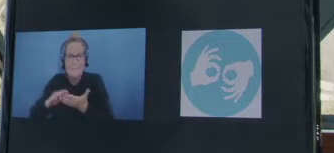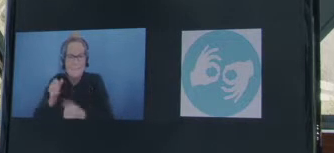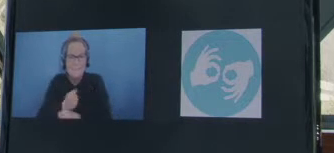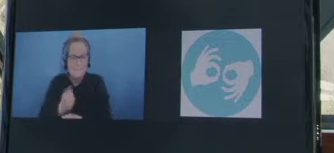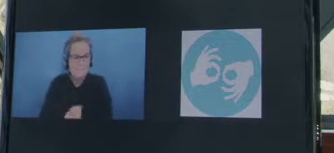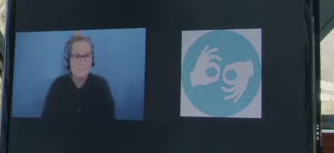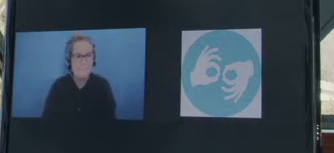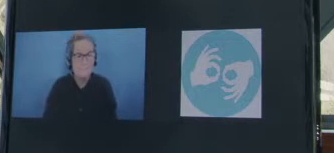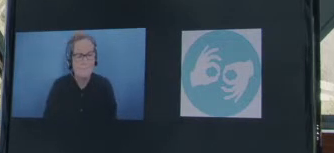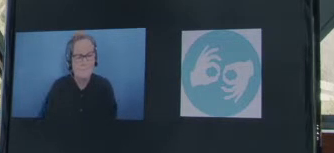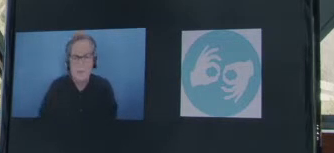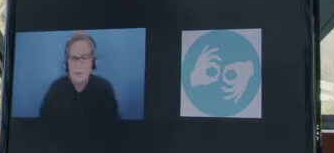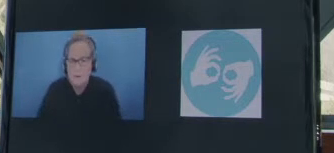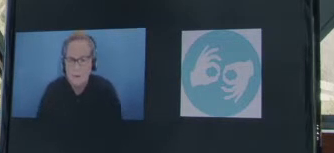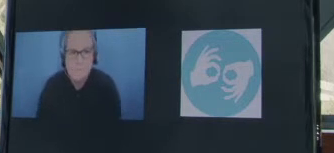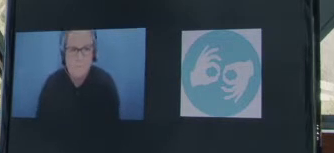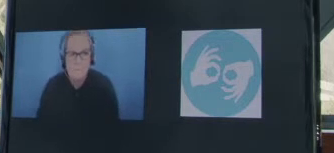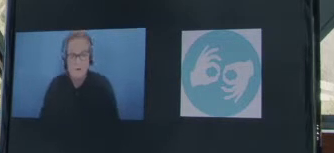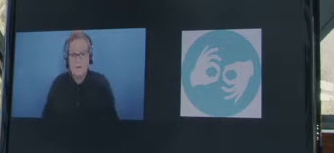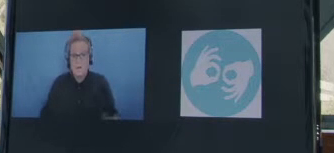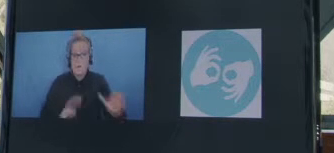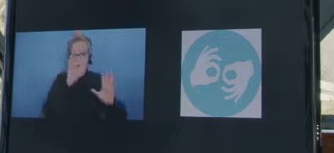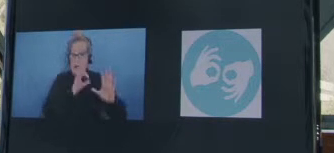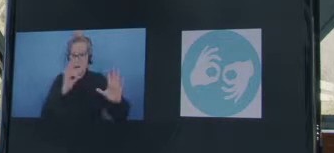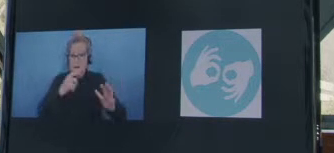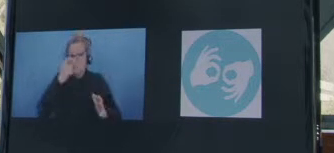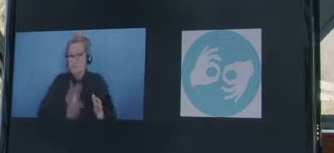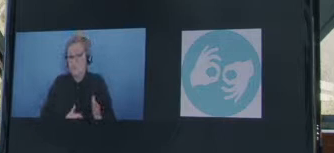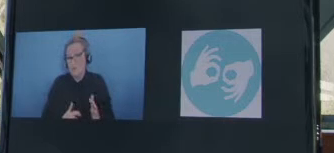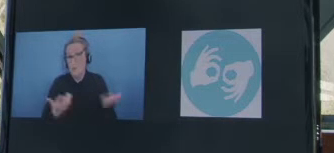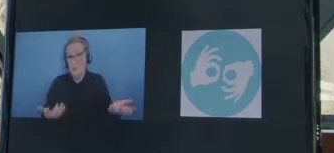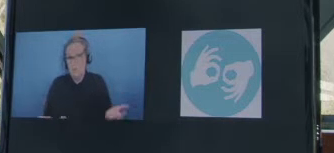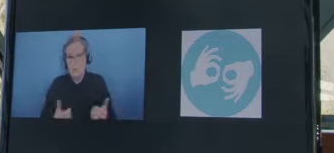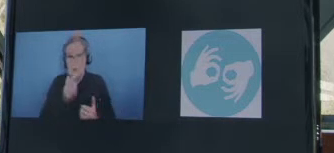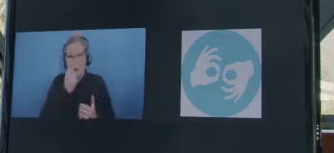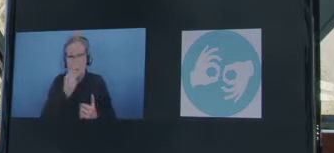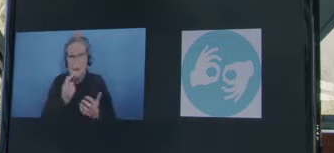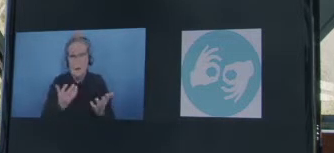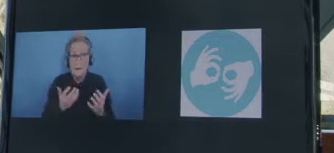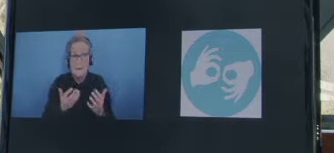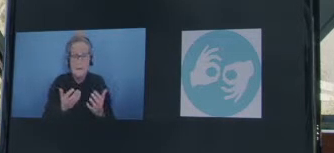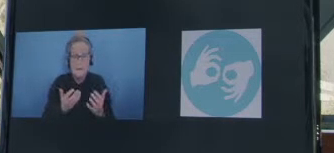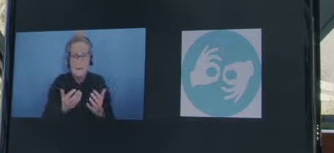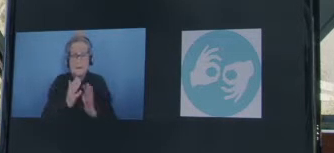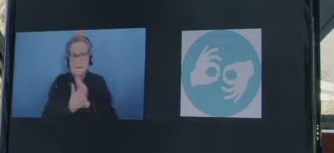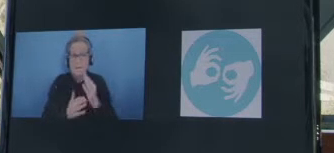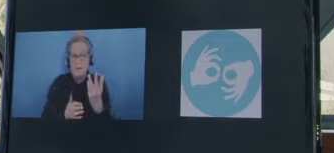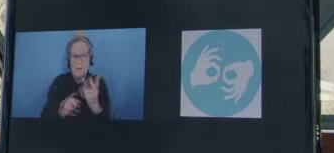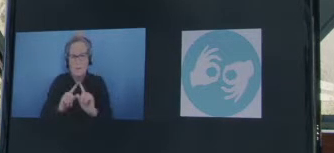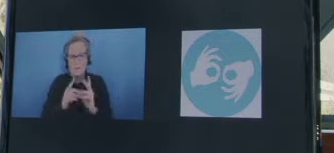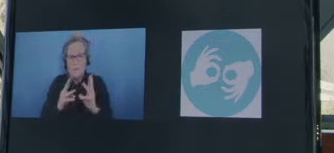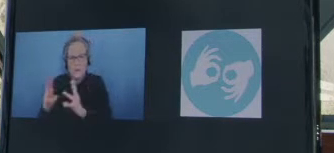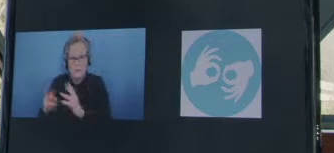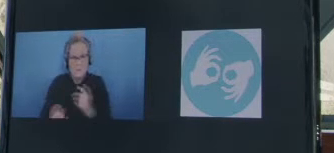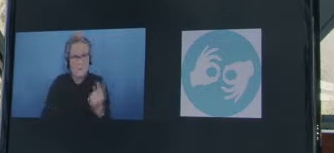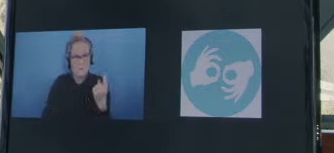And so this sort of role of the architect can sort of be described in 3 different ways. I